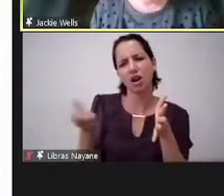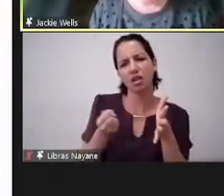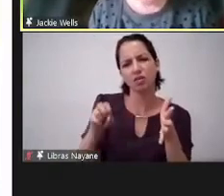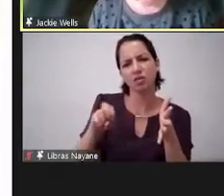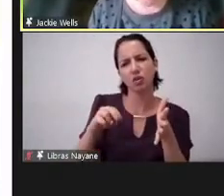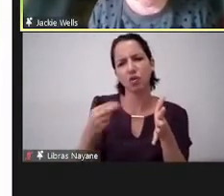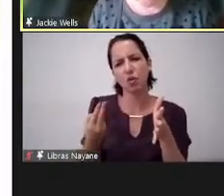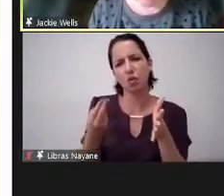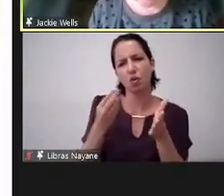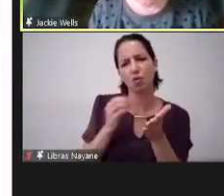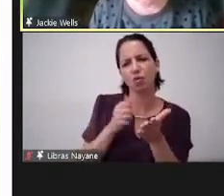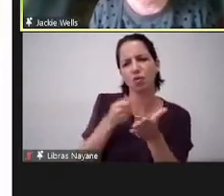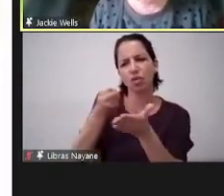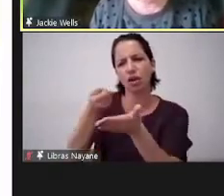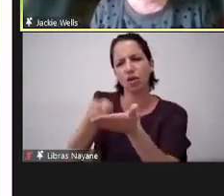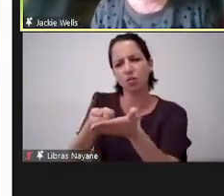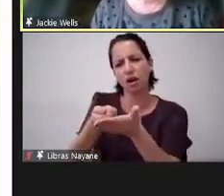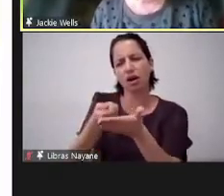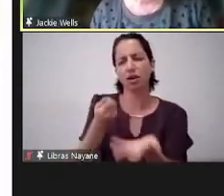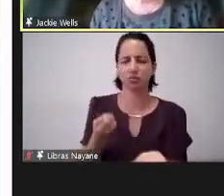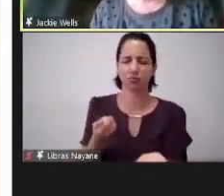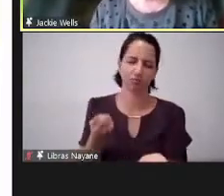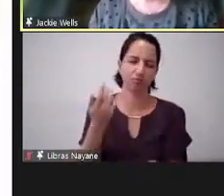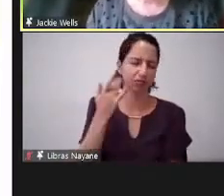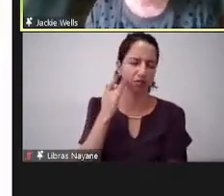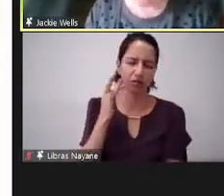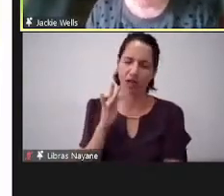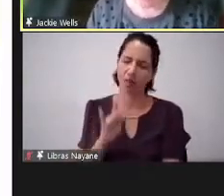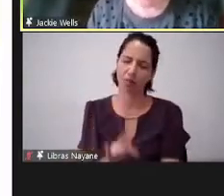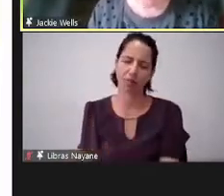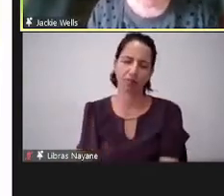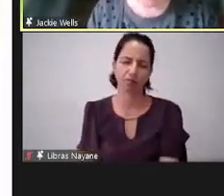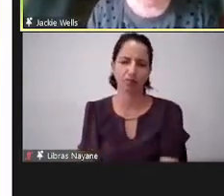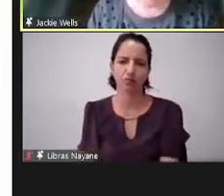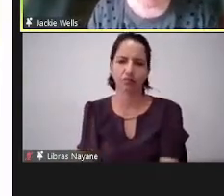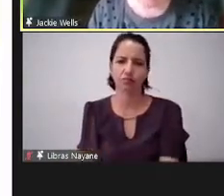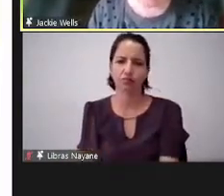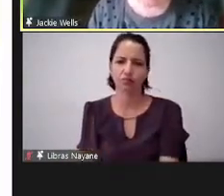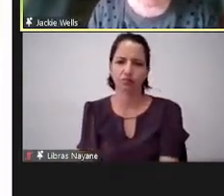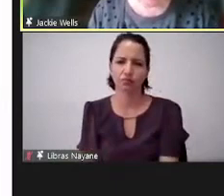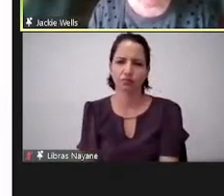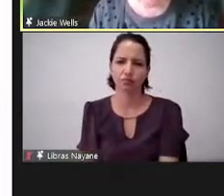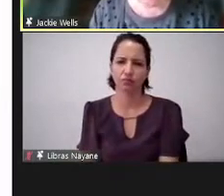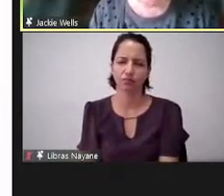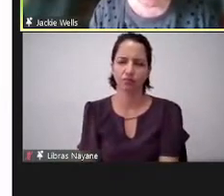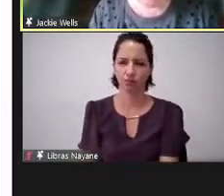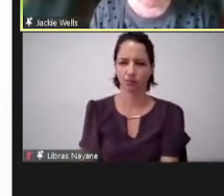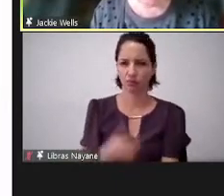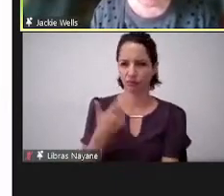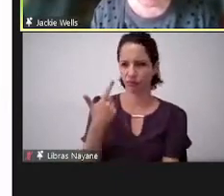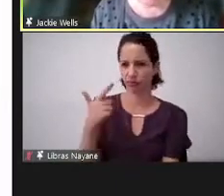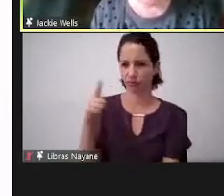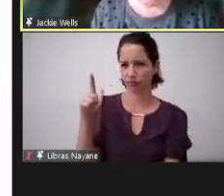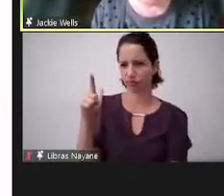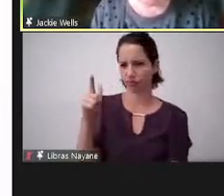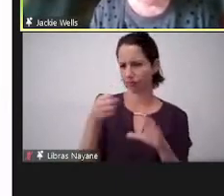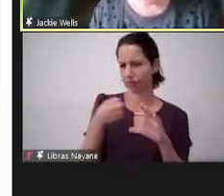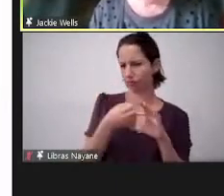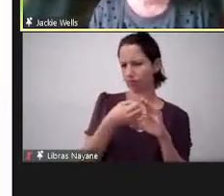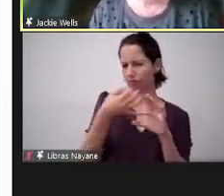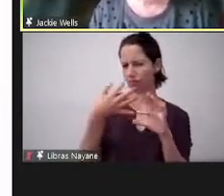EET has a number of attractive features for both the saver and for the government. For the former, for the